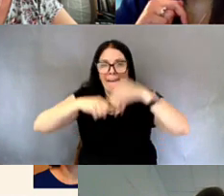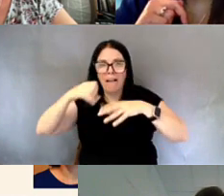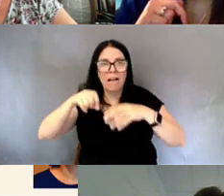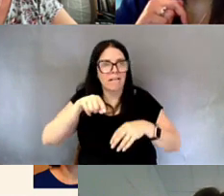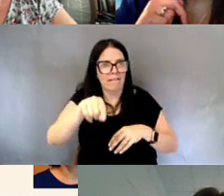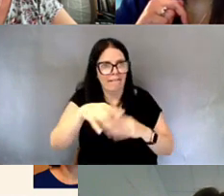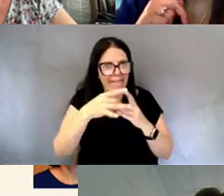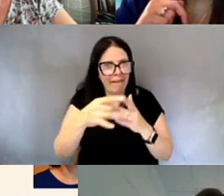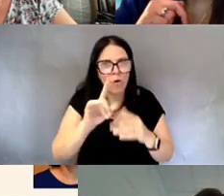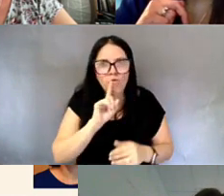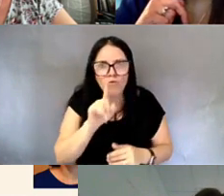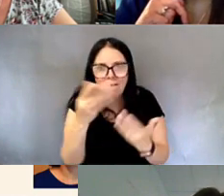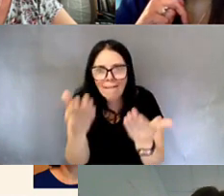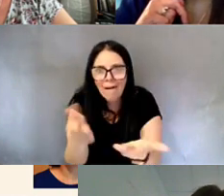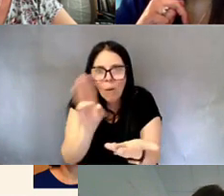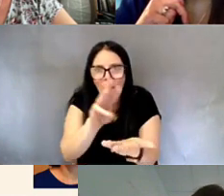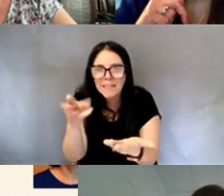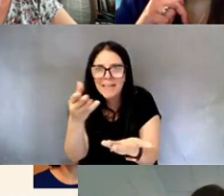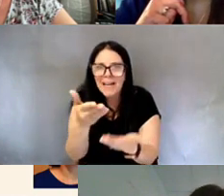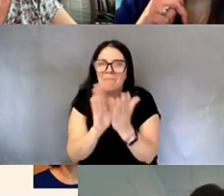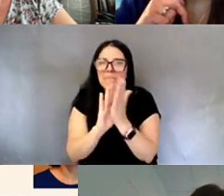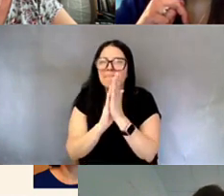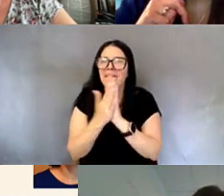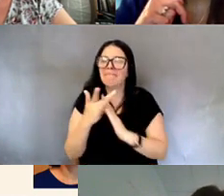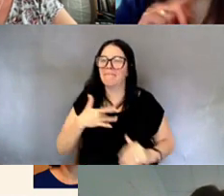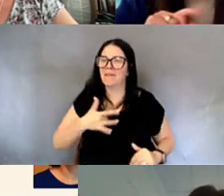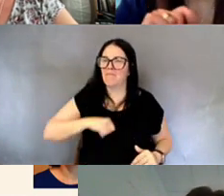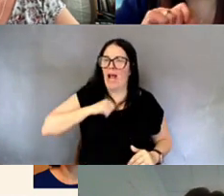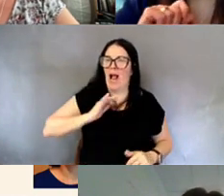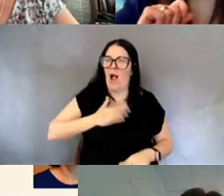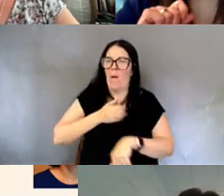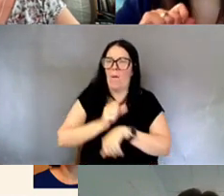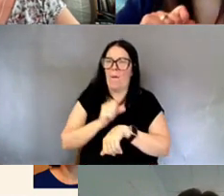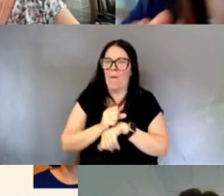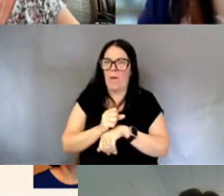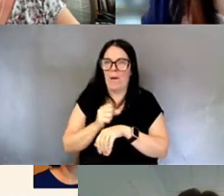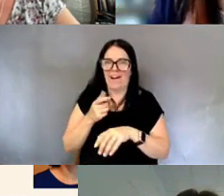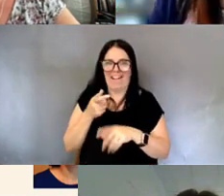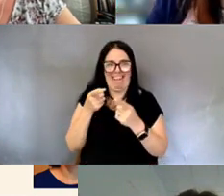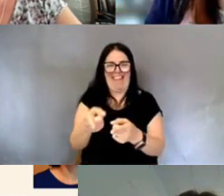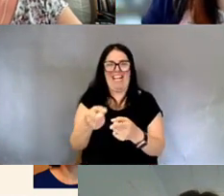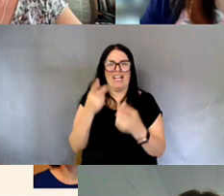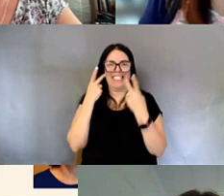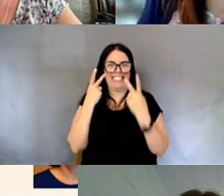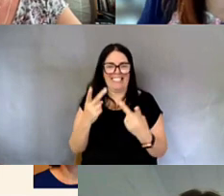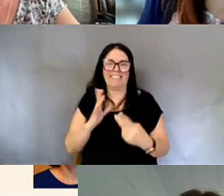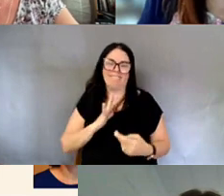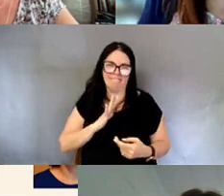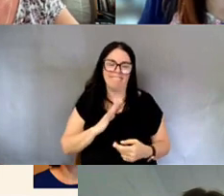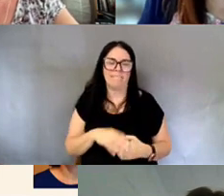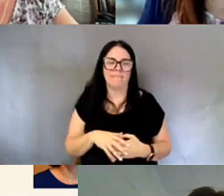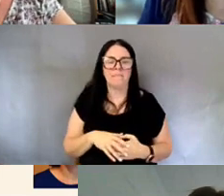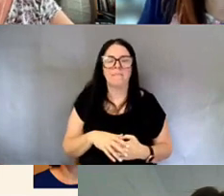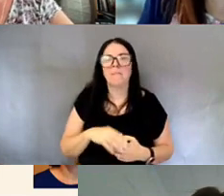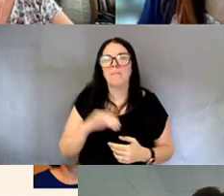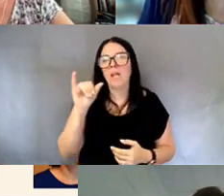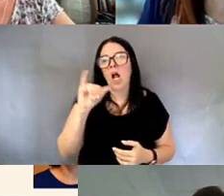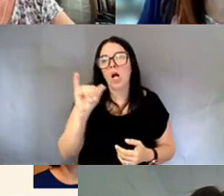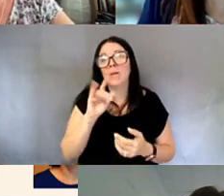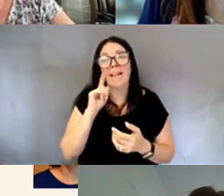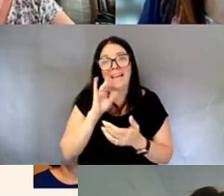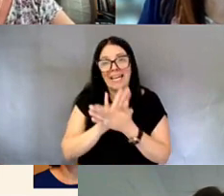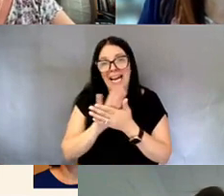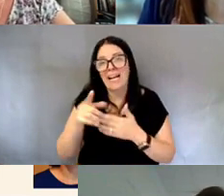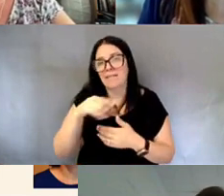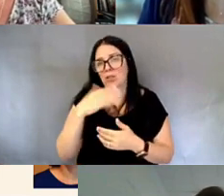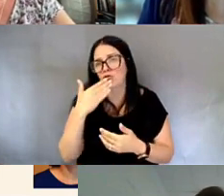to see like the fruits of our labor, essentially. It was also really great. I think everyone was very